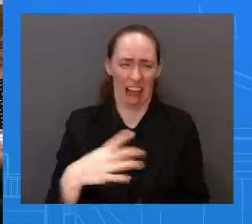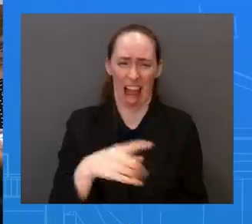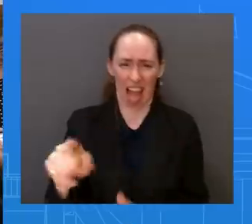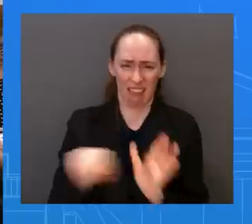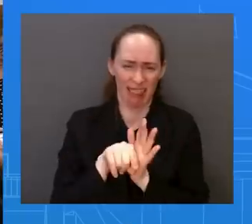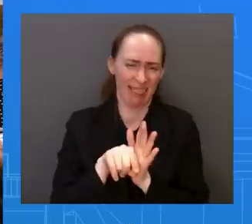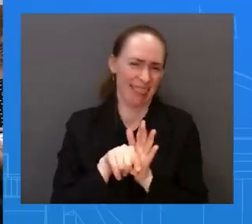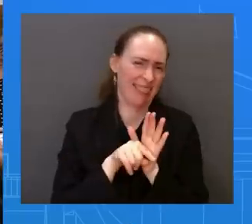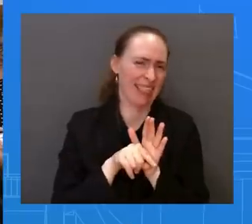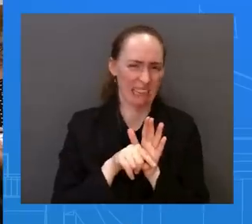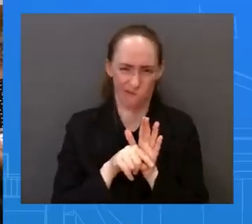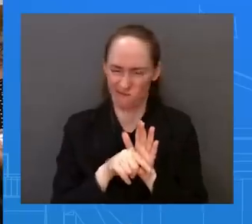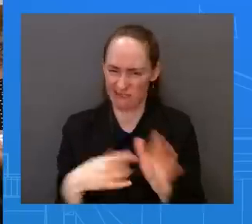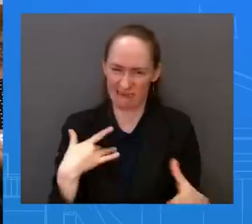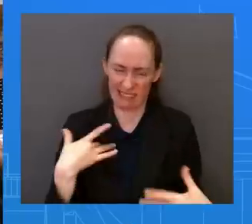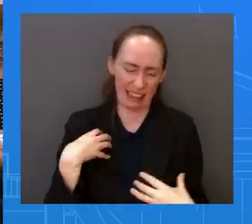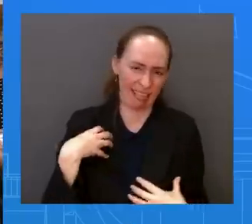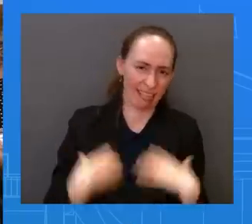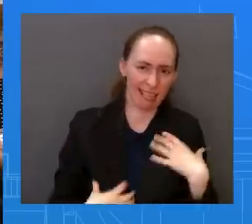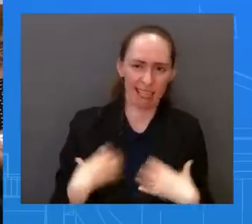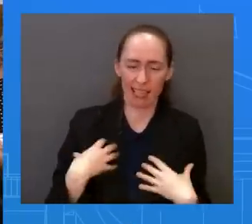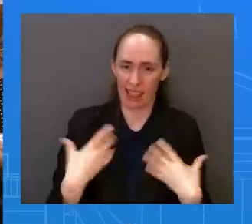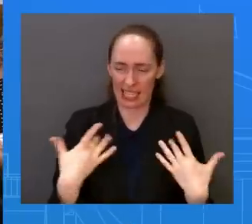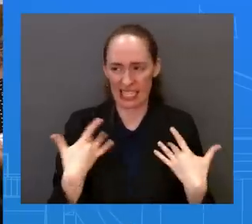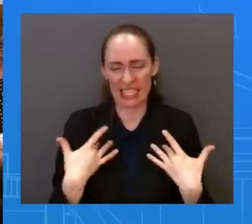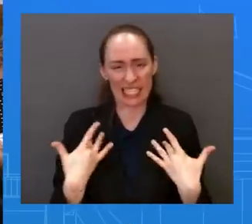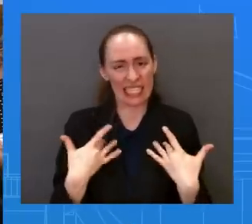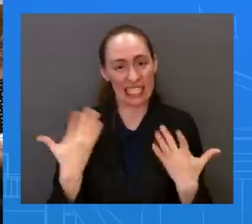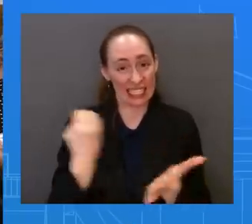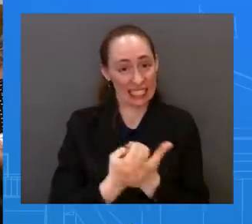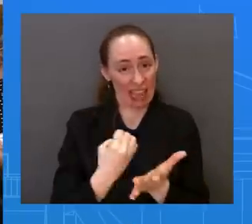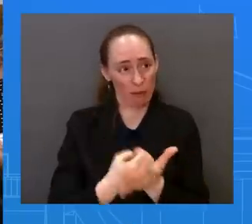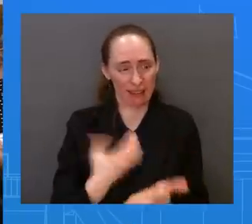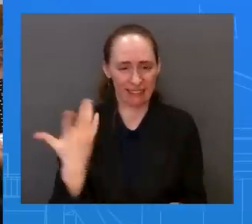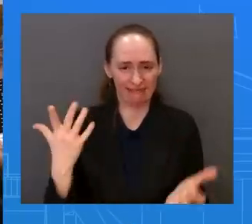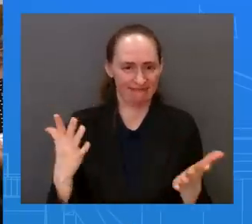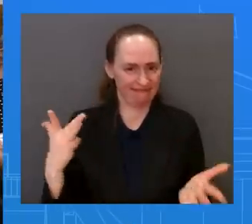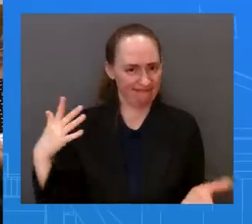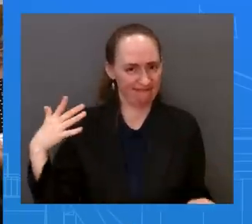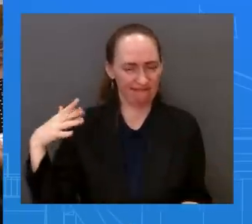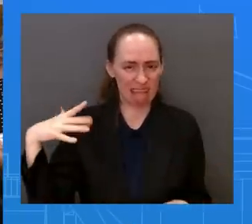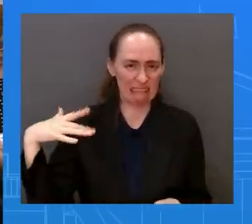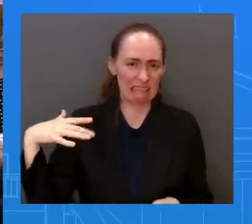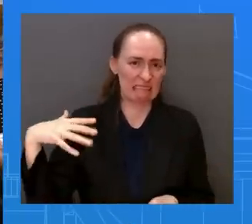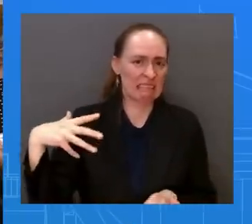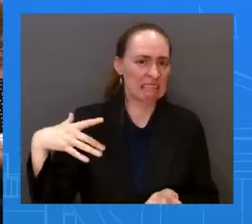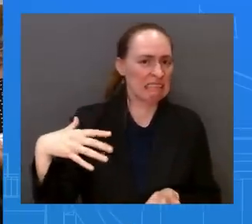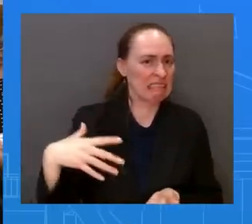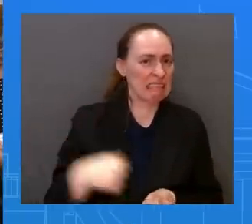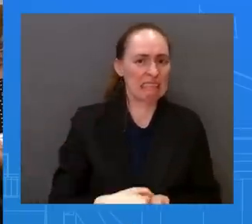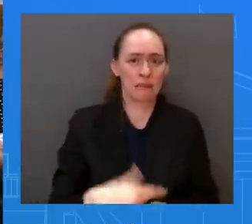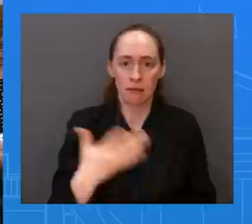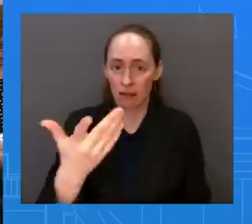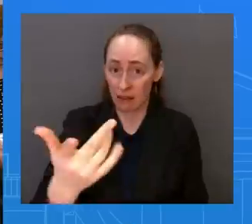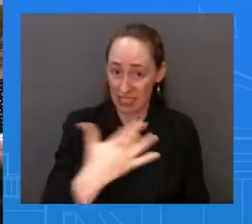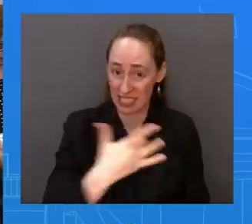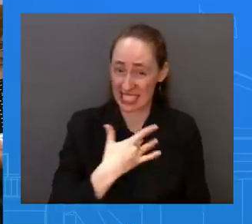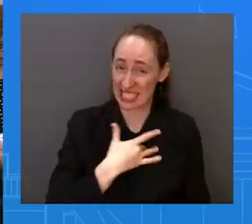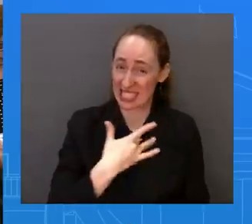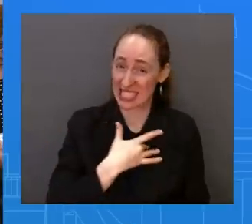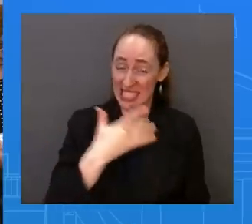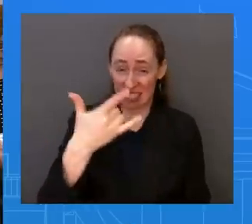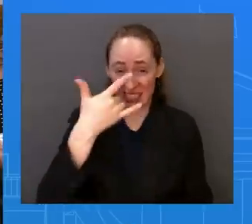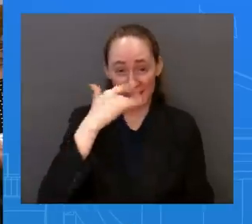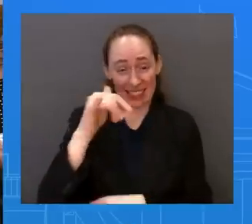is heading in the wrong direction. Is that an objective for the president tomorrow night to sort of convince the American public that their views of the economy are not the way, you